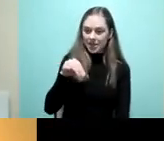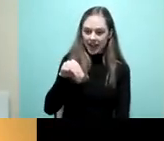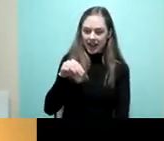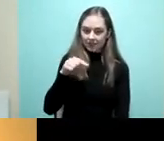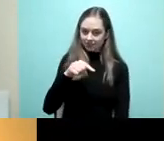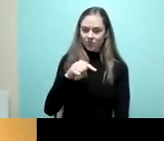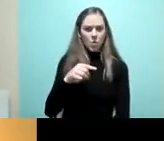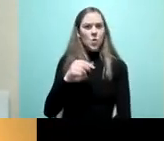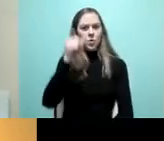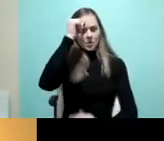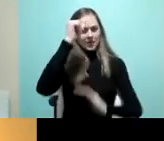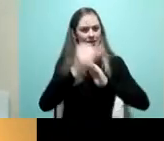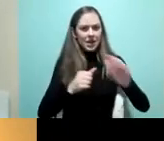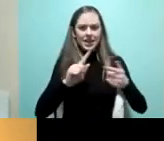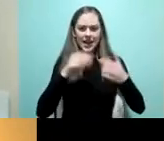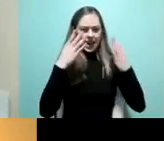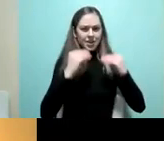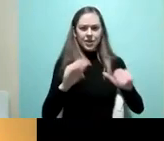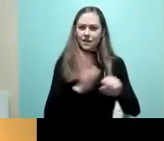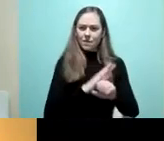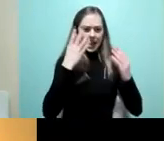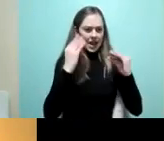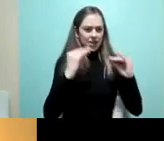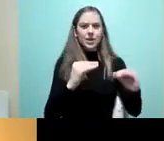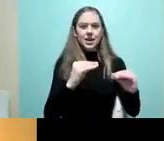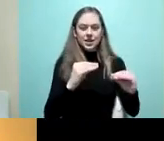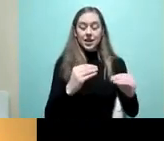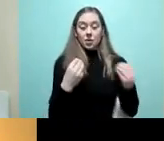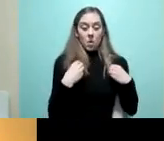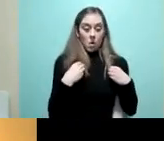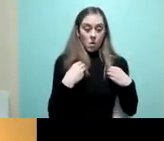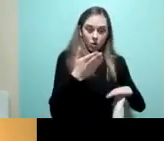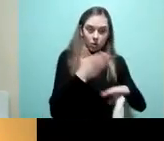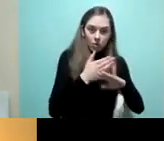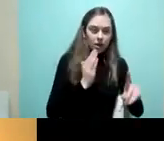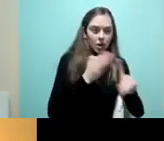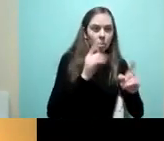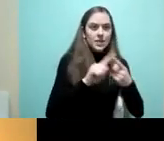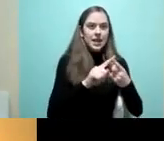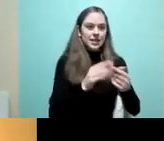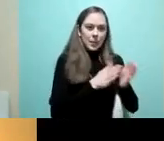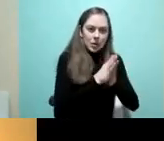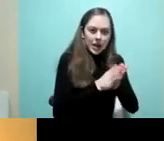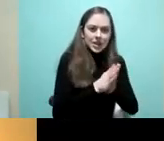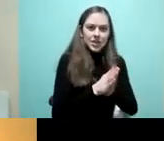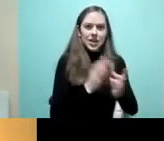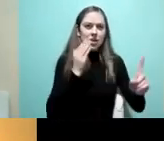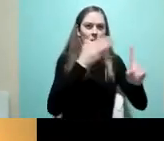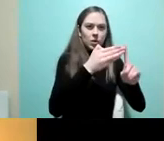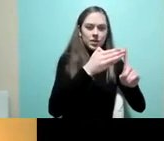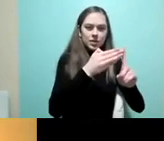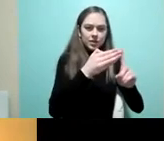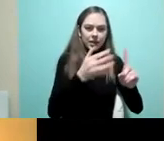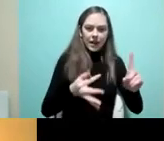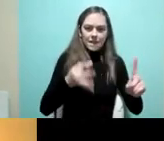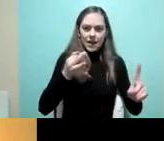extremely talented and educated in her own right, and had her own career goals and had her own ambitions, suddenly found herself